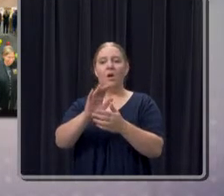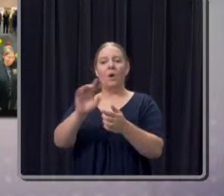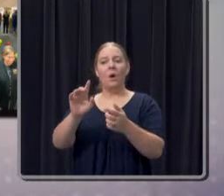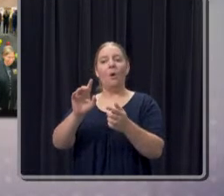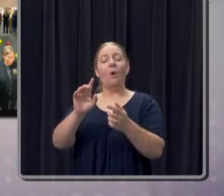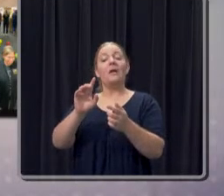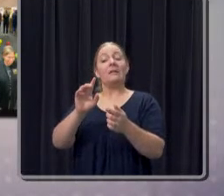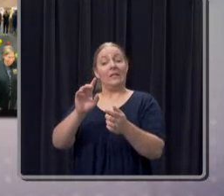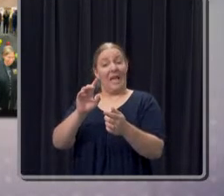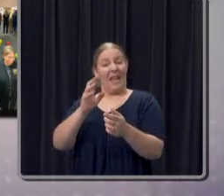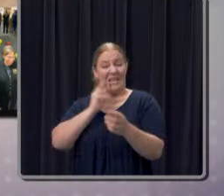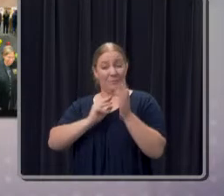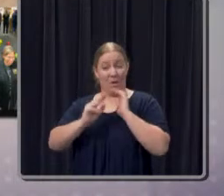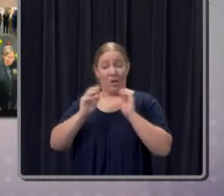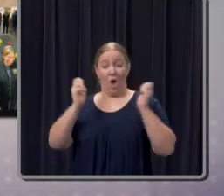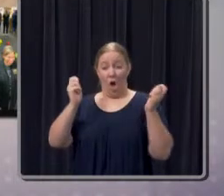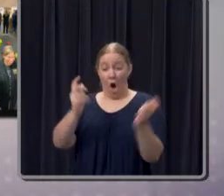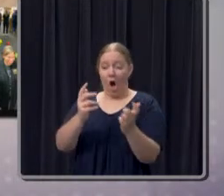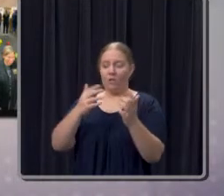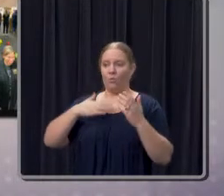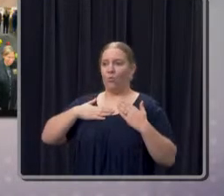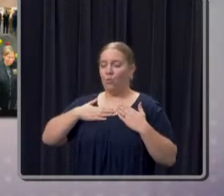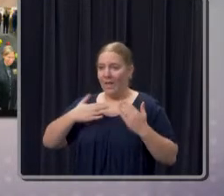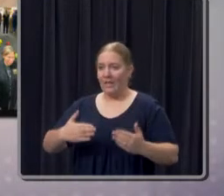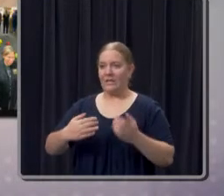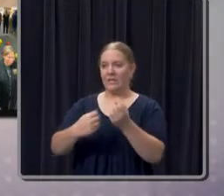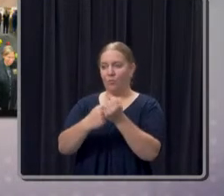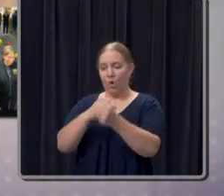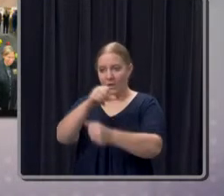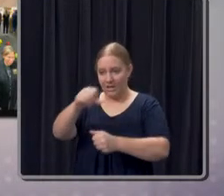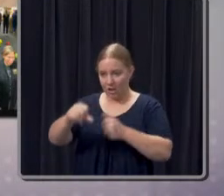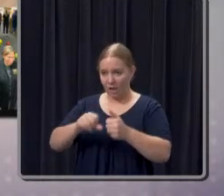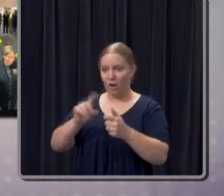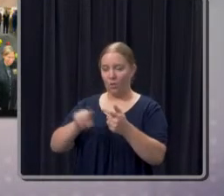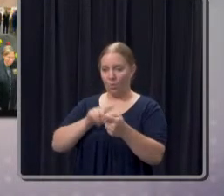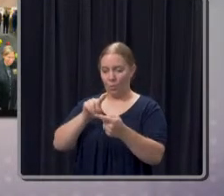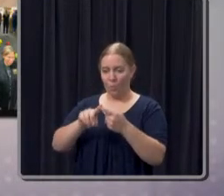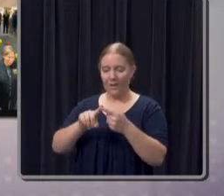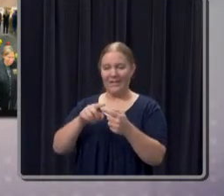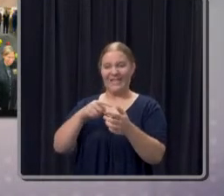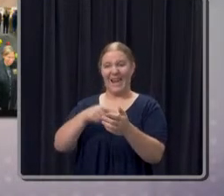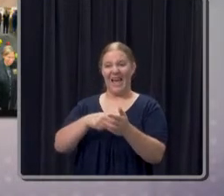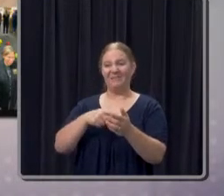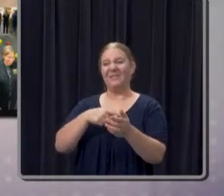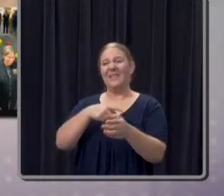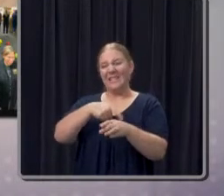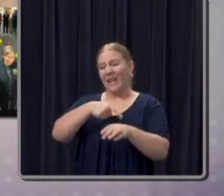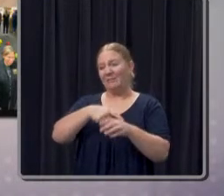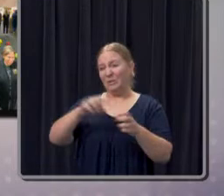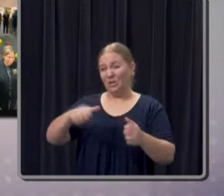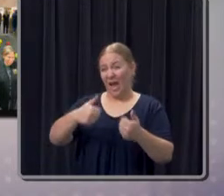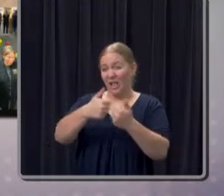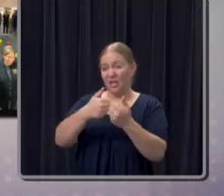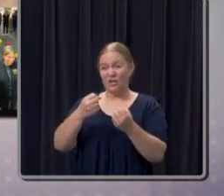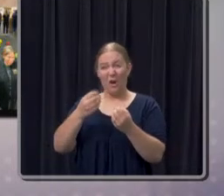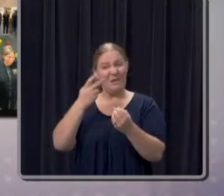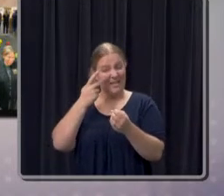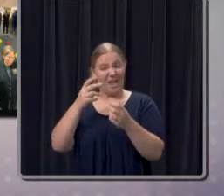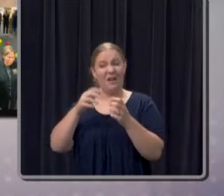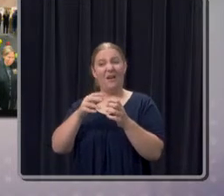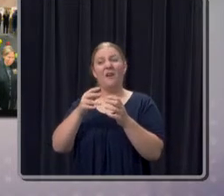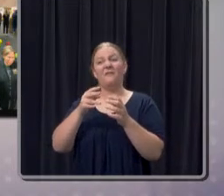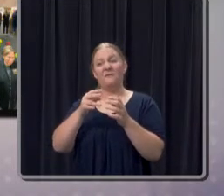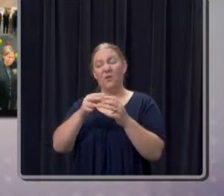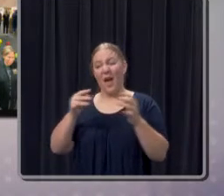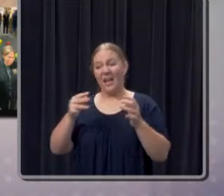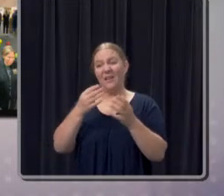to support one another in those challenging times. And so you can see just a variety of things going on here,